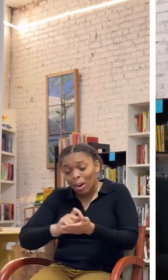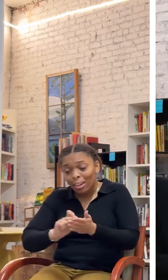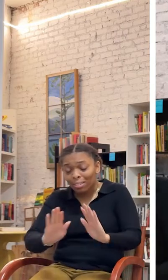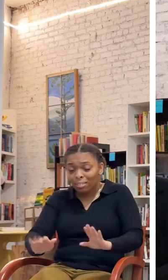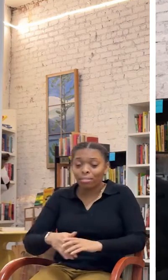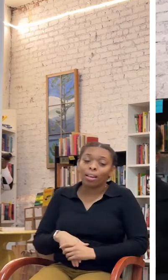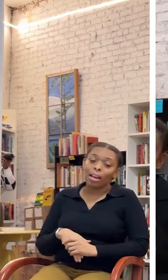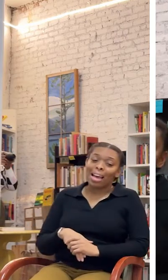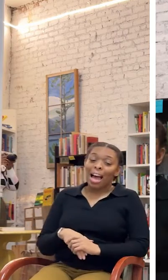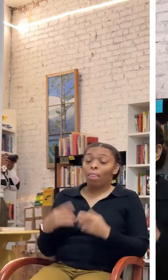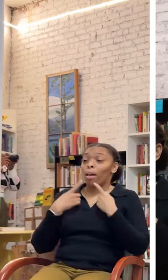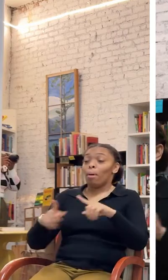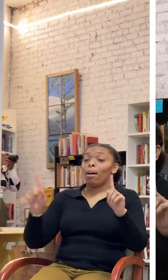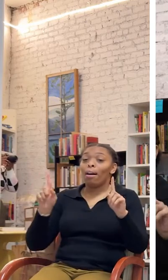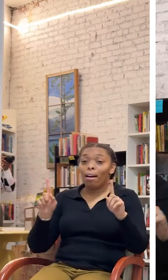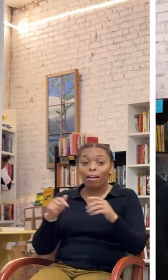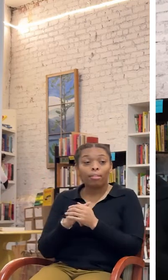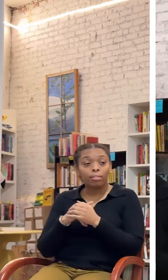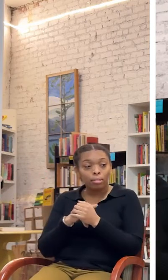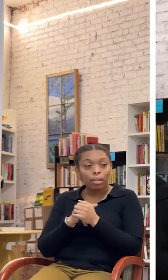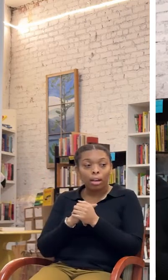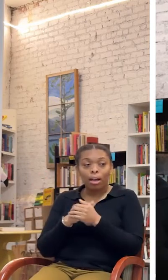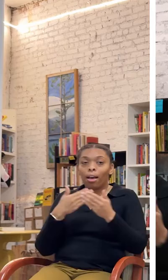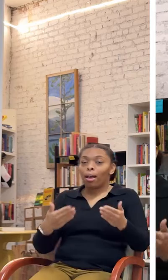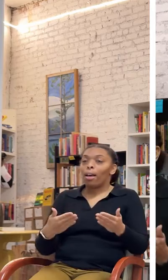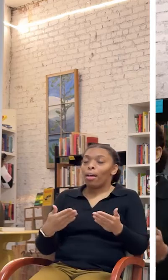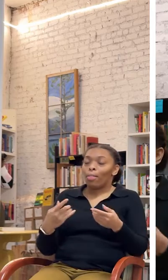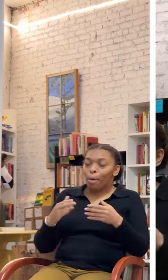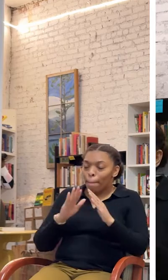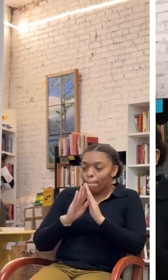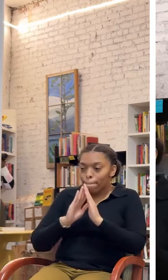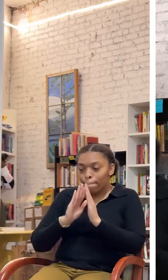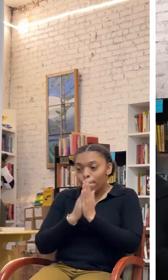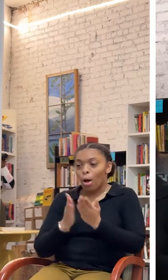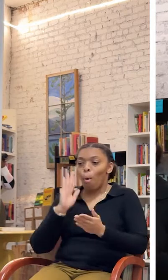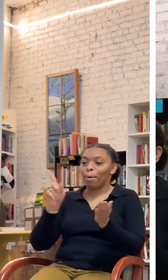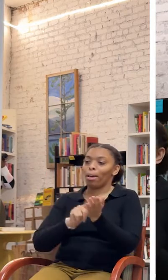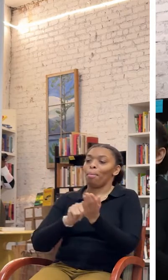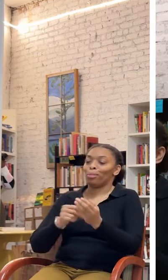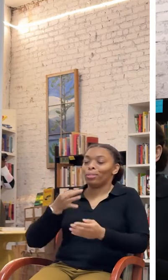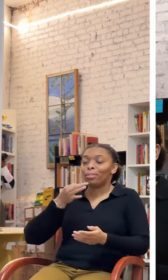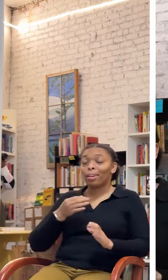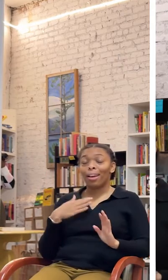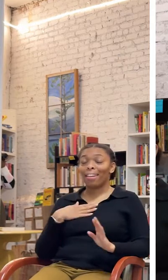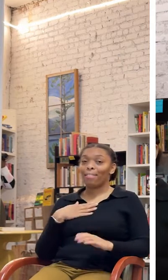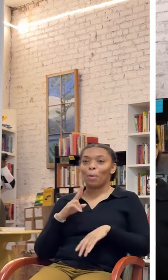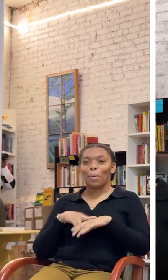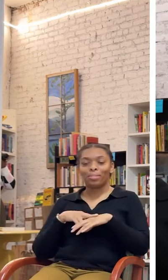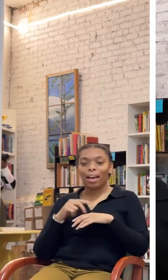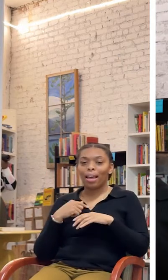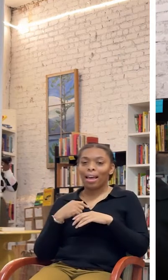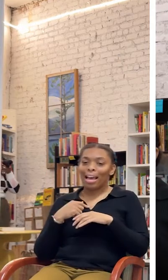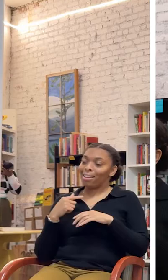know, and then finally he's like, Angie, the book is coming out. And of course I was like,